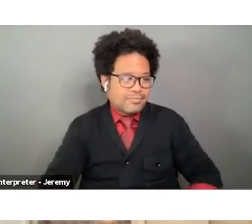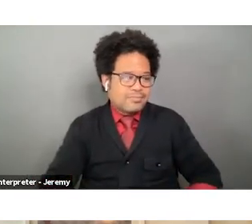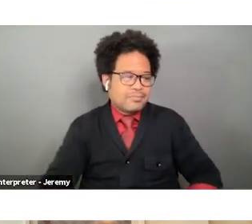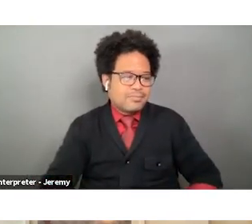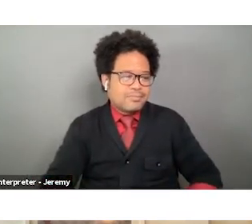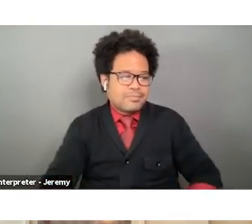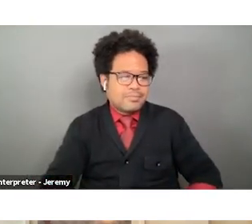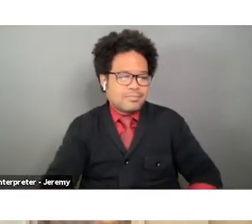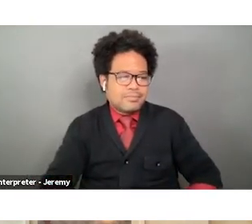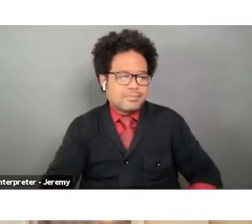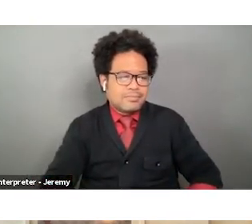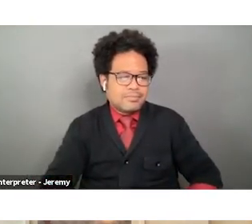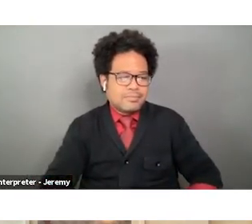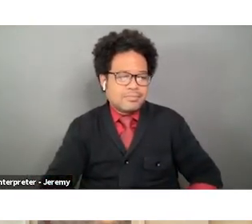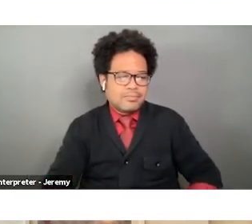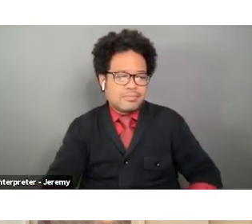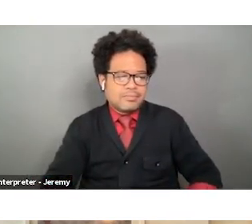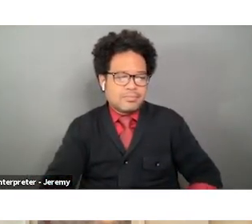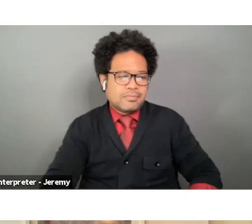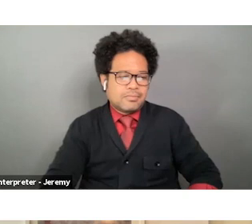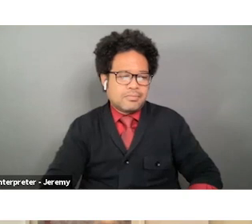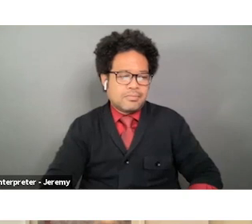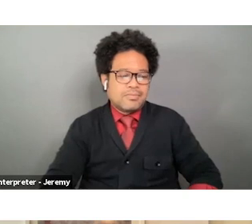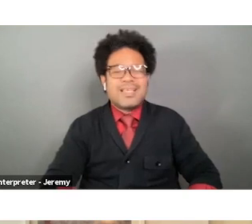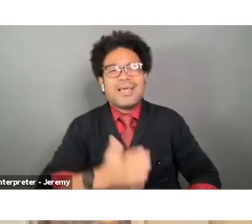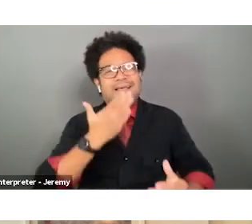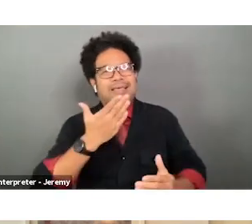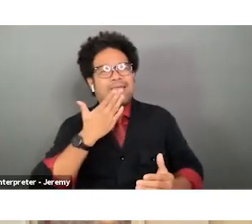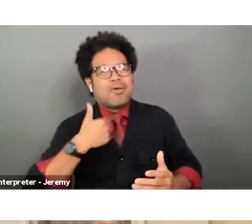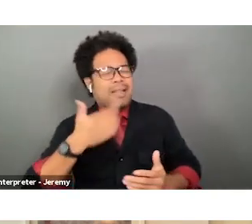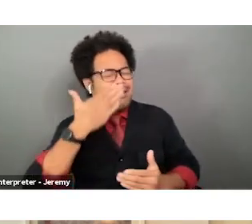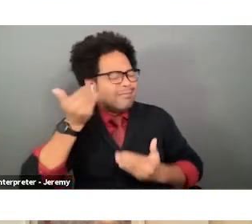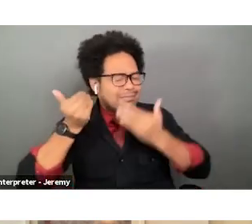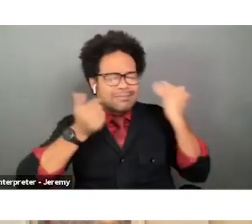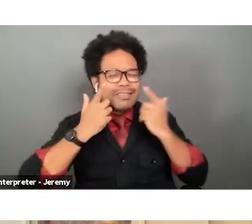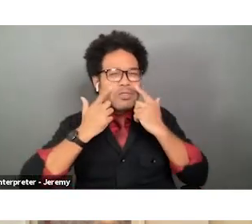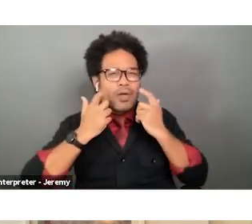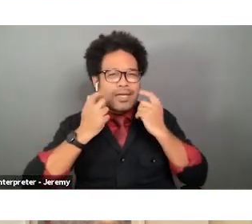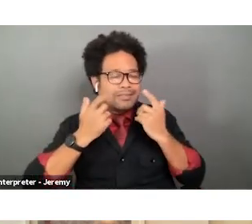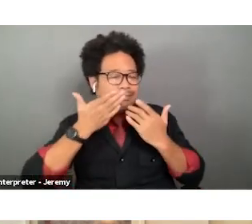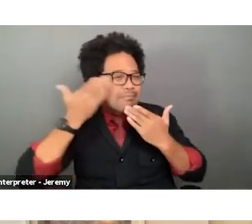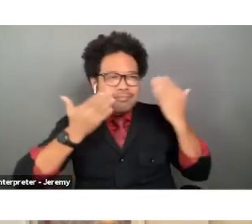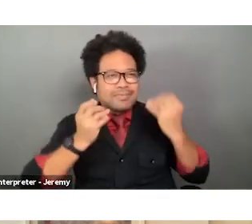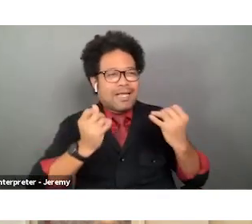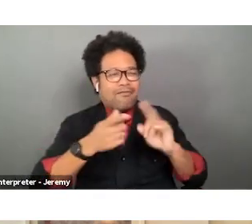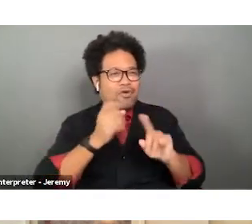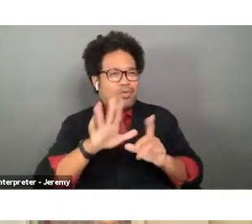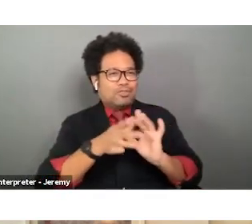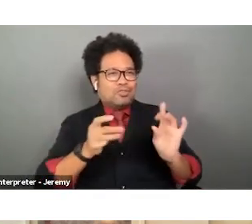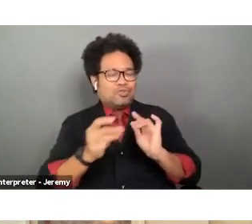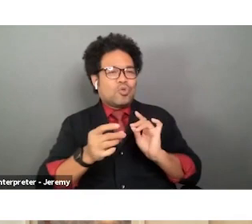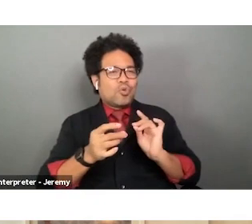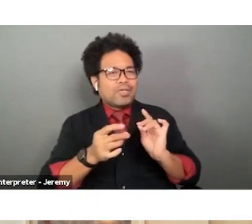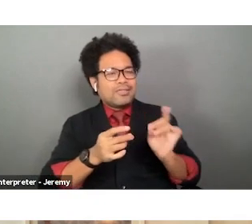Thank you, Candace. I'm like wiping away the tears from this storytelling about the family